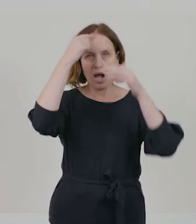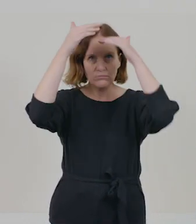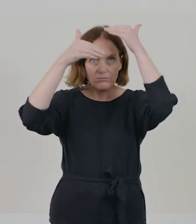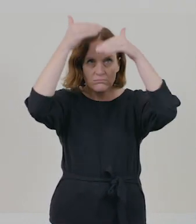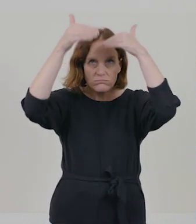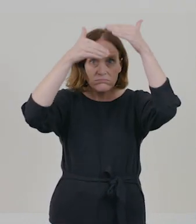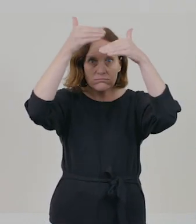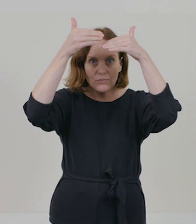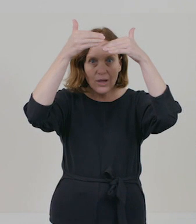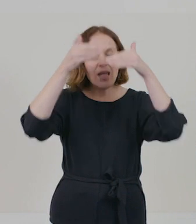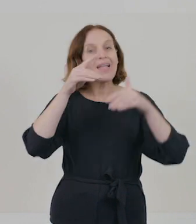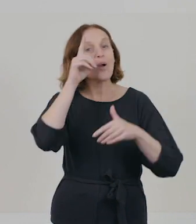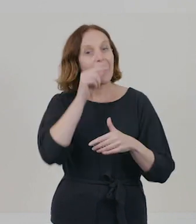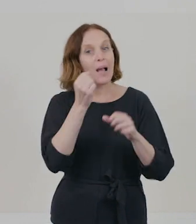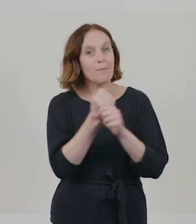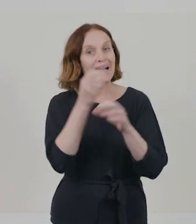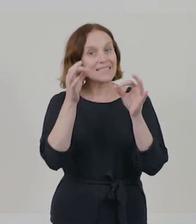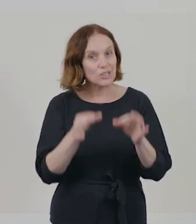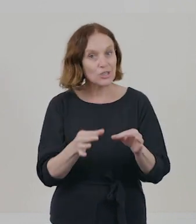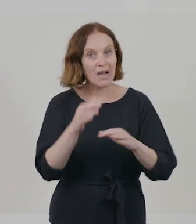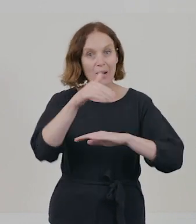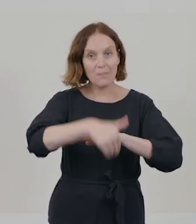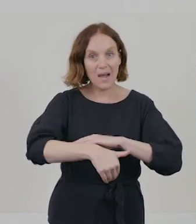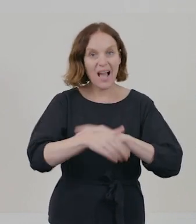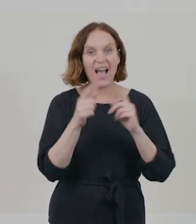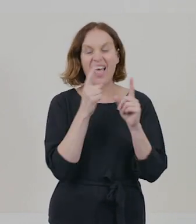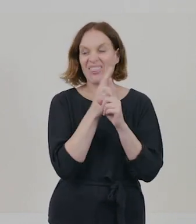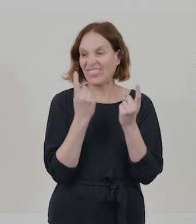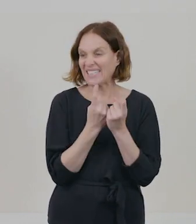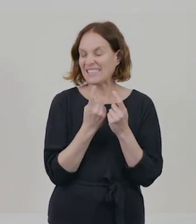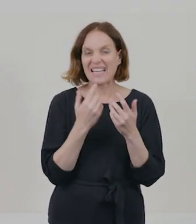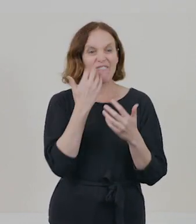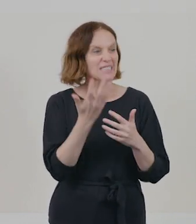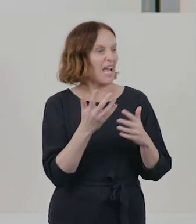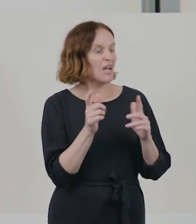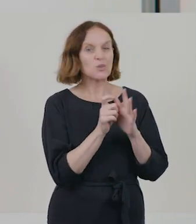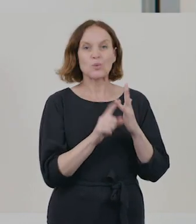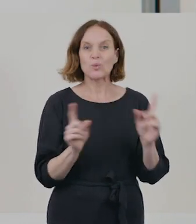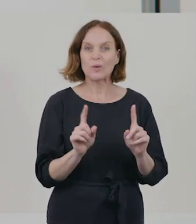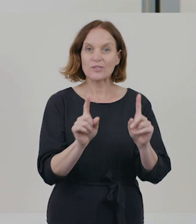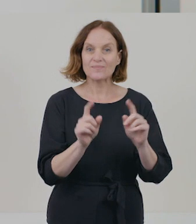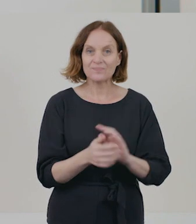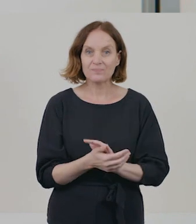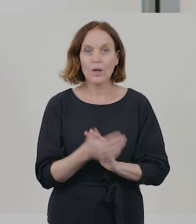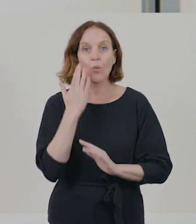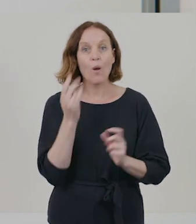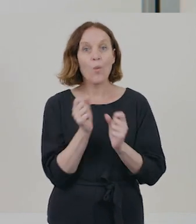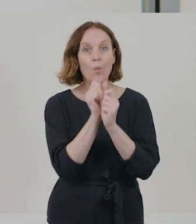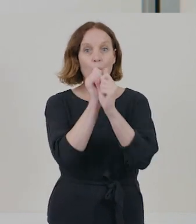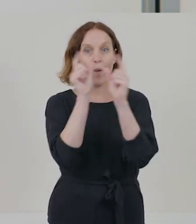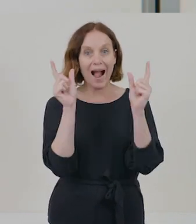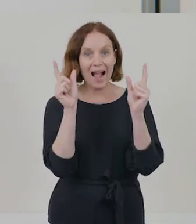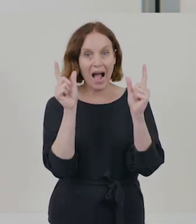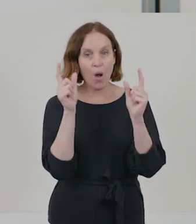processes, and from this we can make decisions about things we do every day. For example, when we wake up,